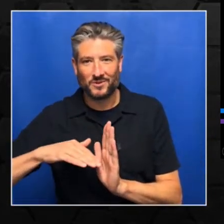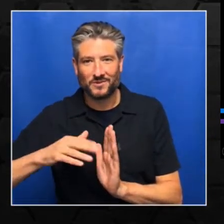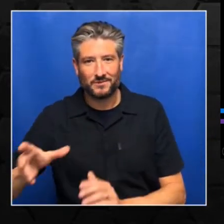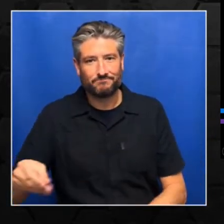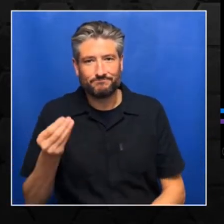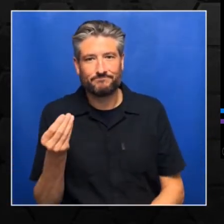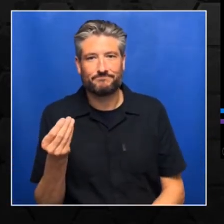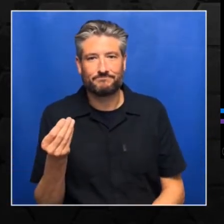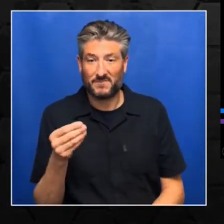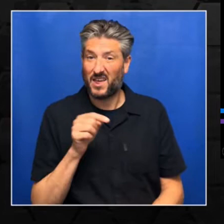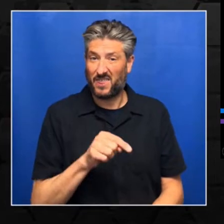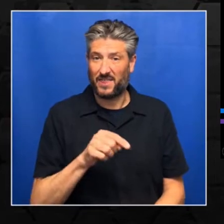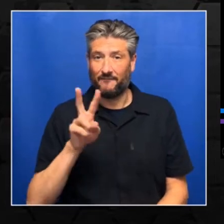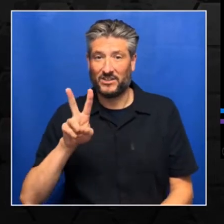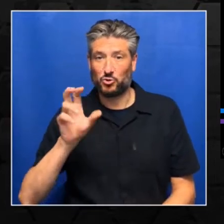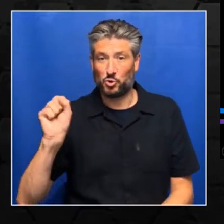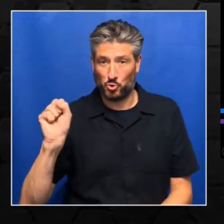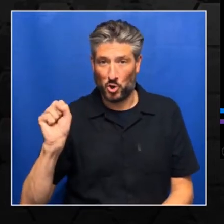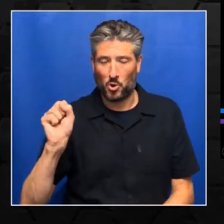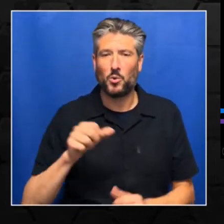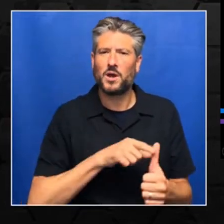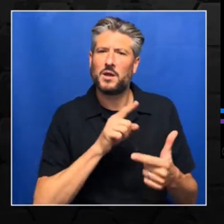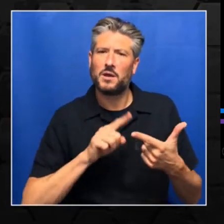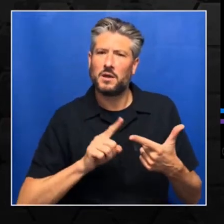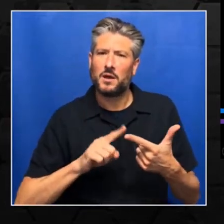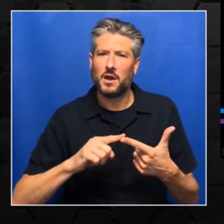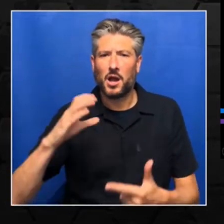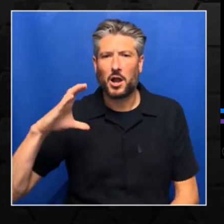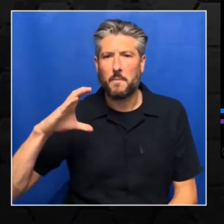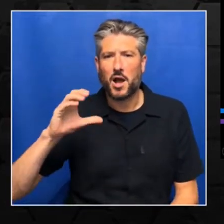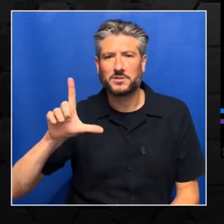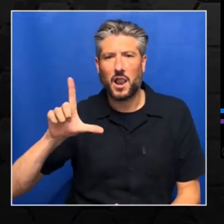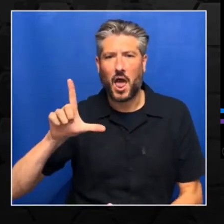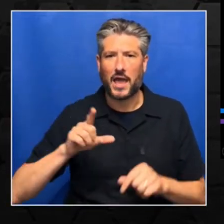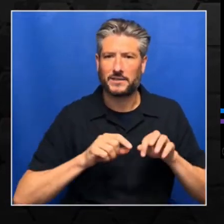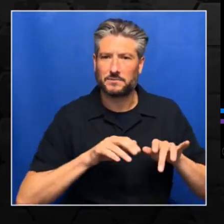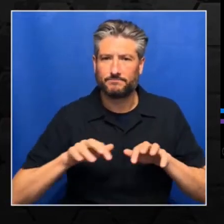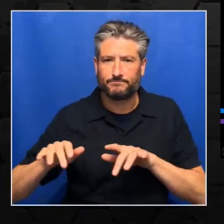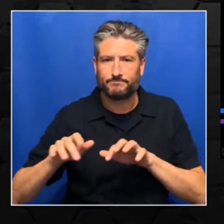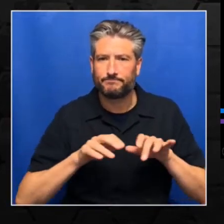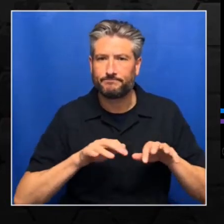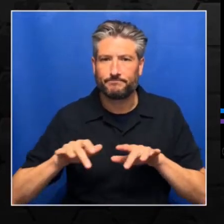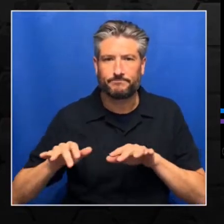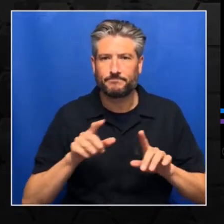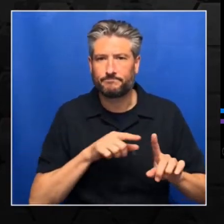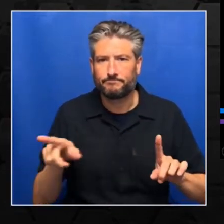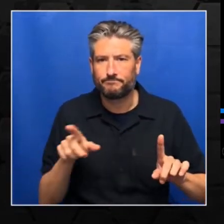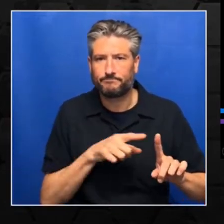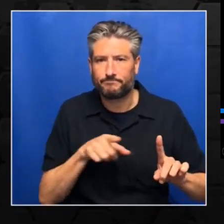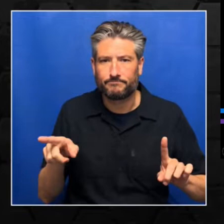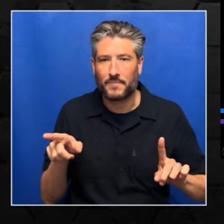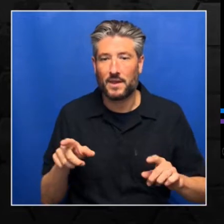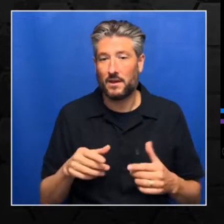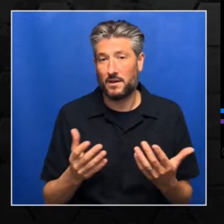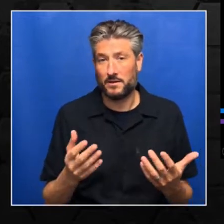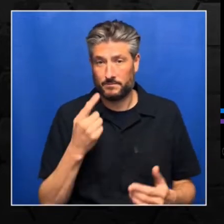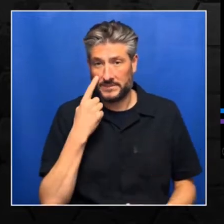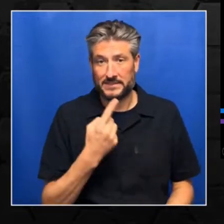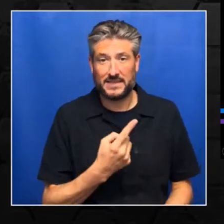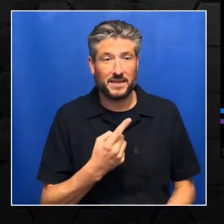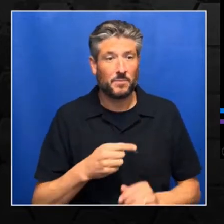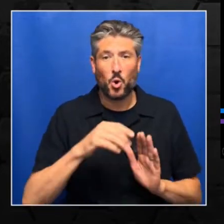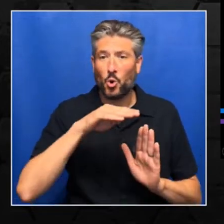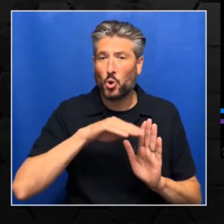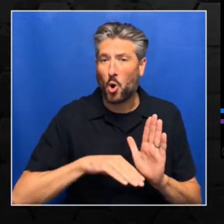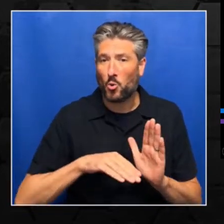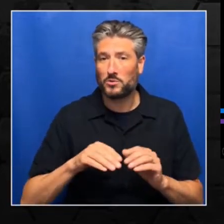then command line tool is the exact same thing, but now this time you're just putting in the command line interface, you're putting the code, and it does